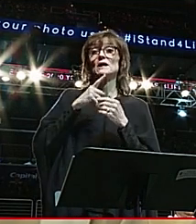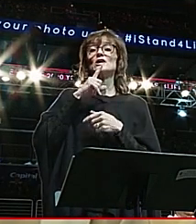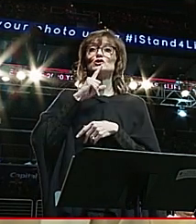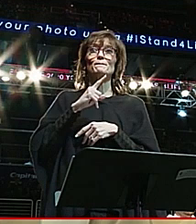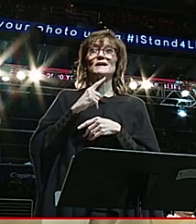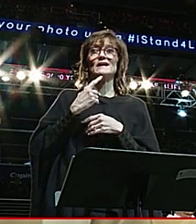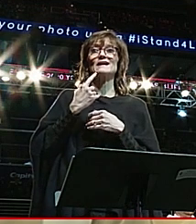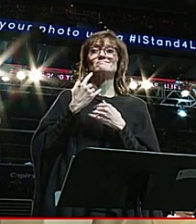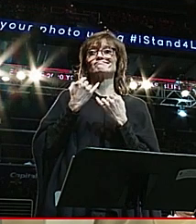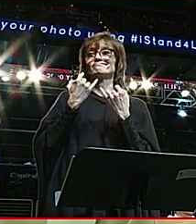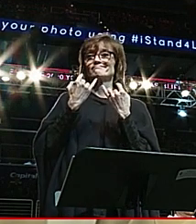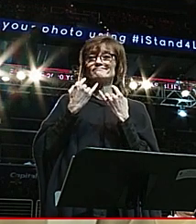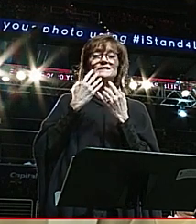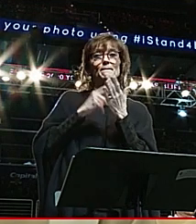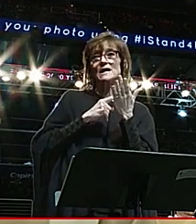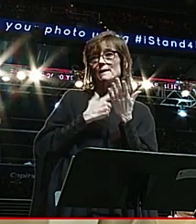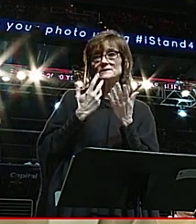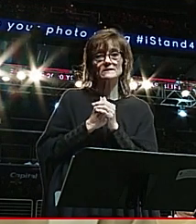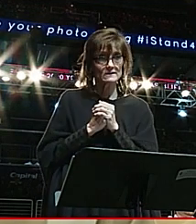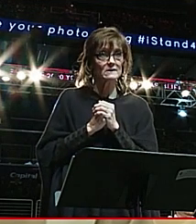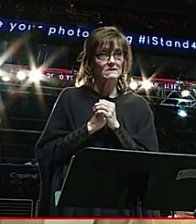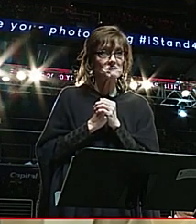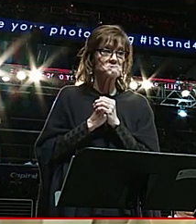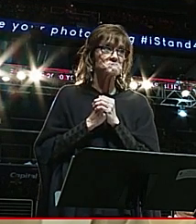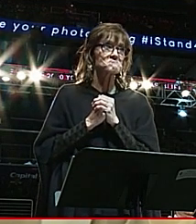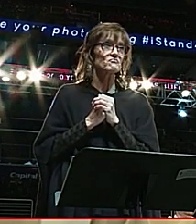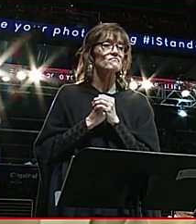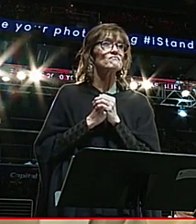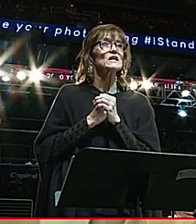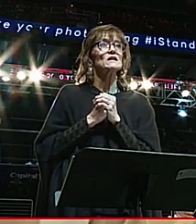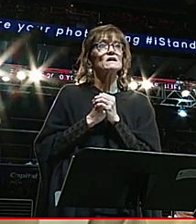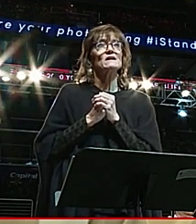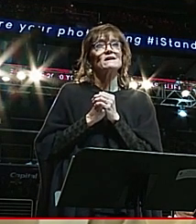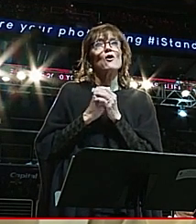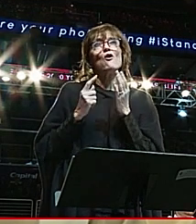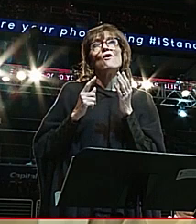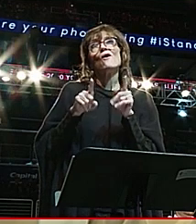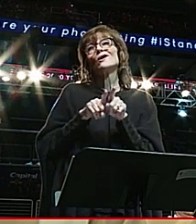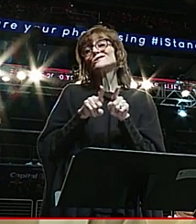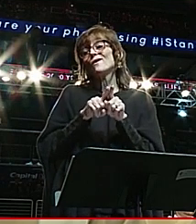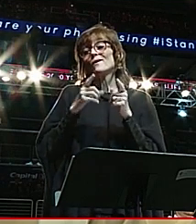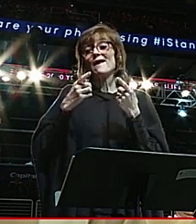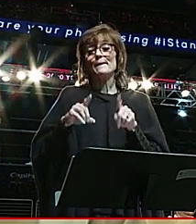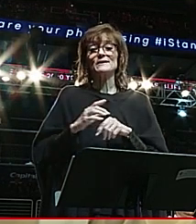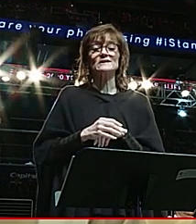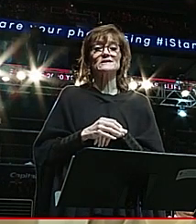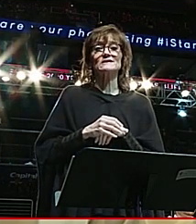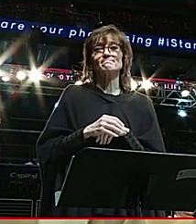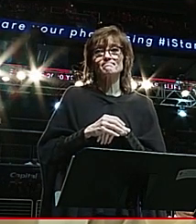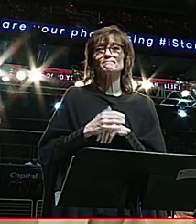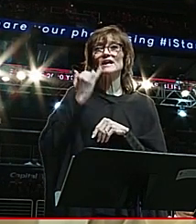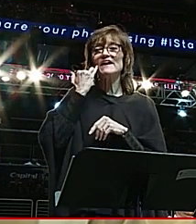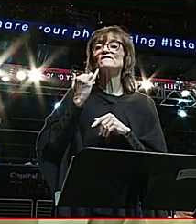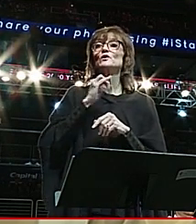ridiculed sometimes. And it's also the case, I think, that when we are in our own diocese, when you are in your